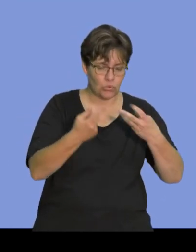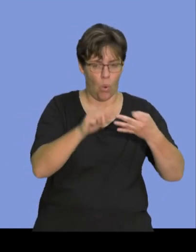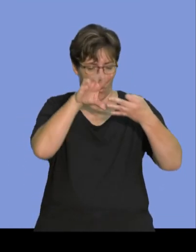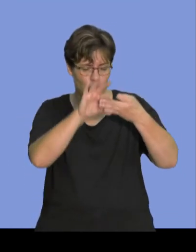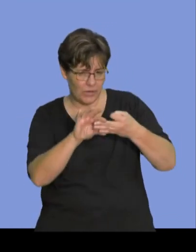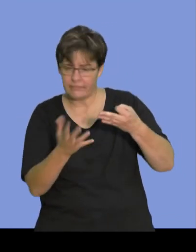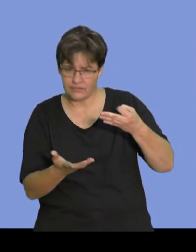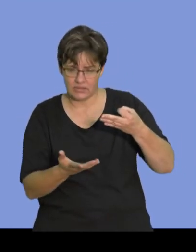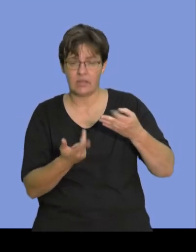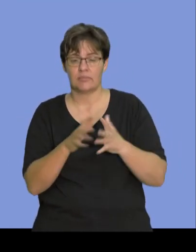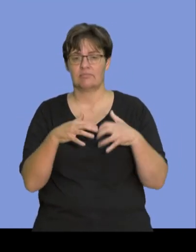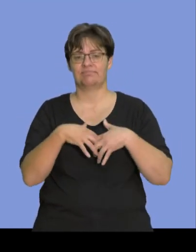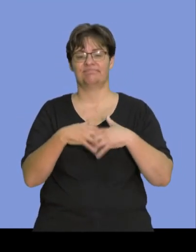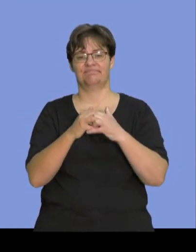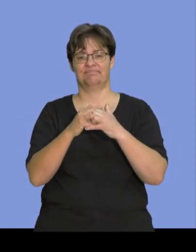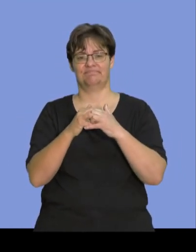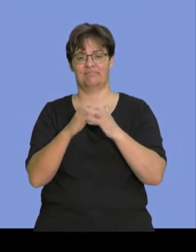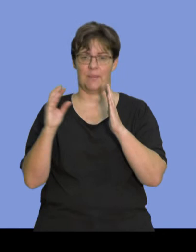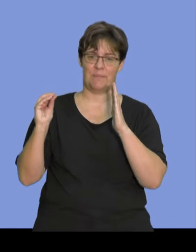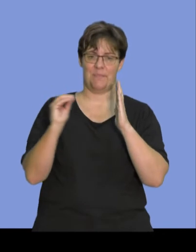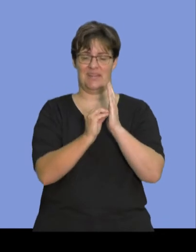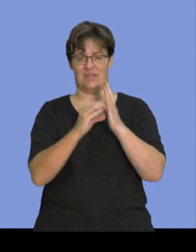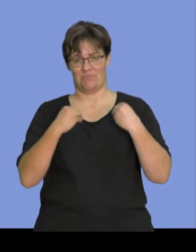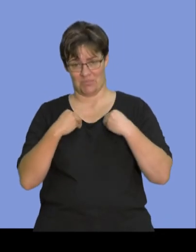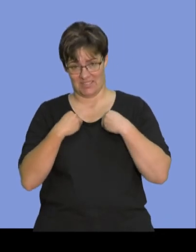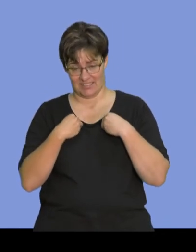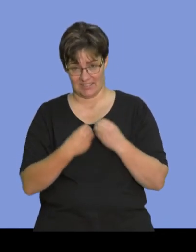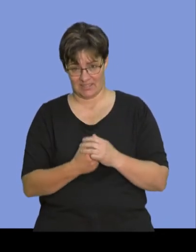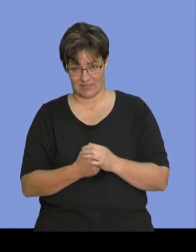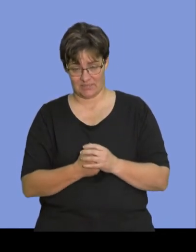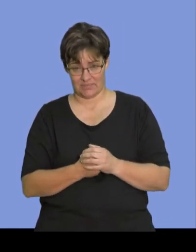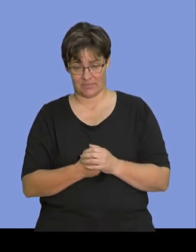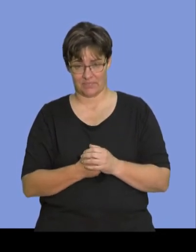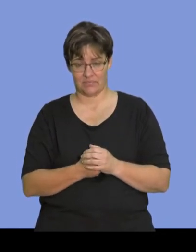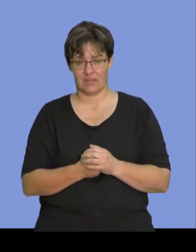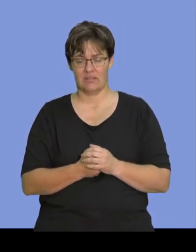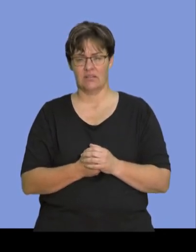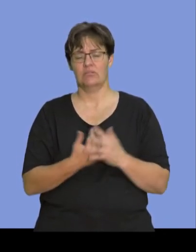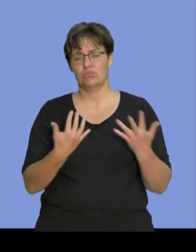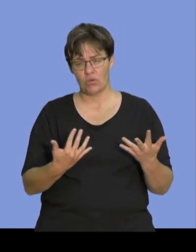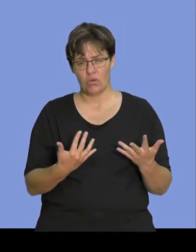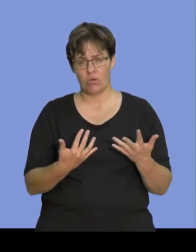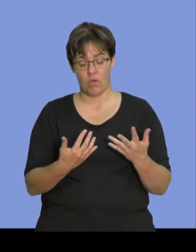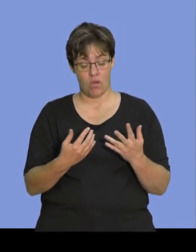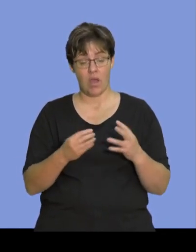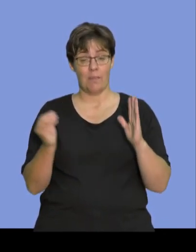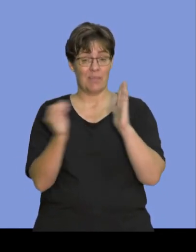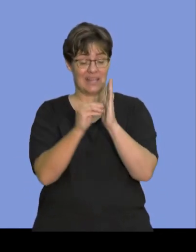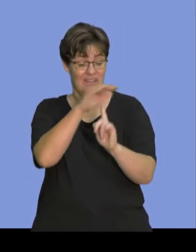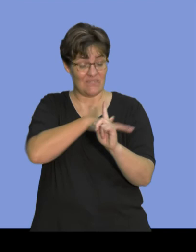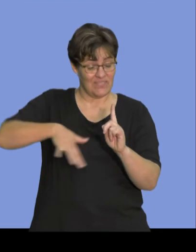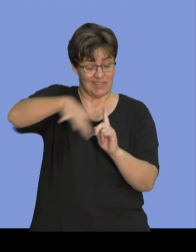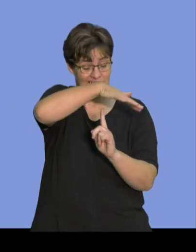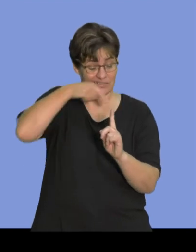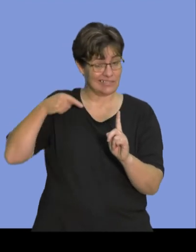these elements actually can give rise to magnetic properties within a material, okay? So a magnetic